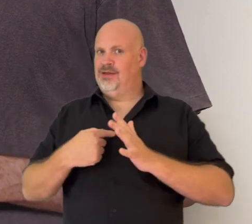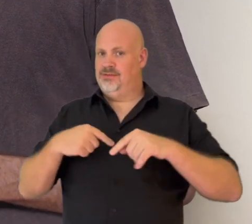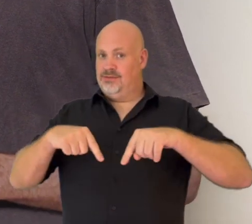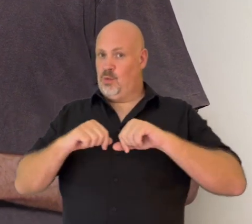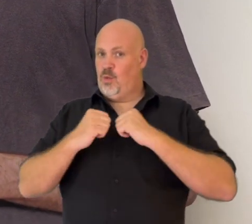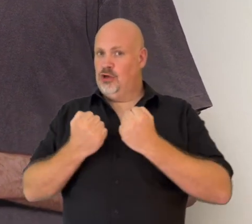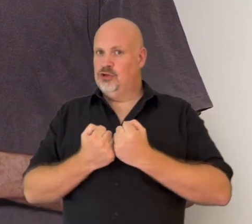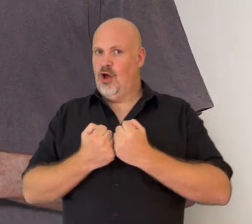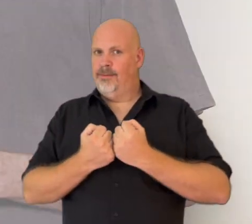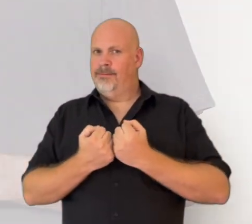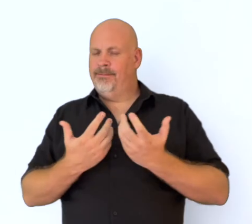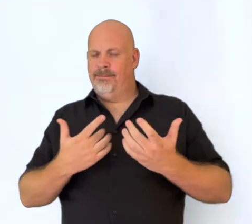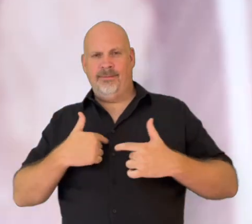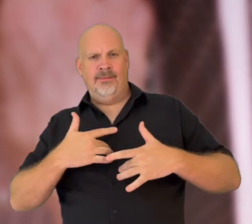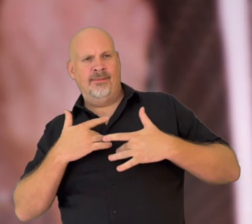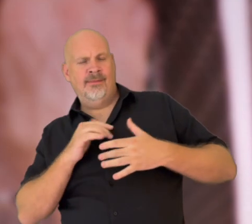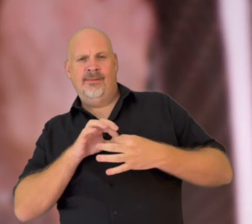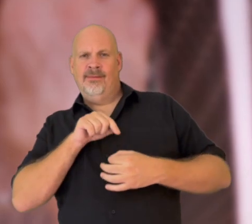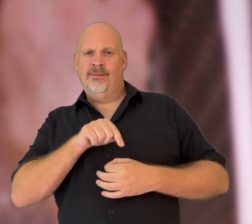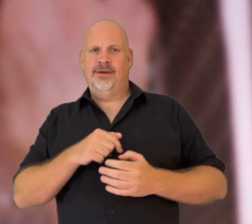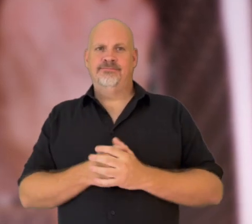do in the workshop.